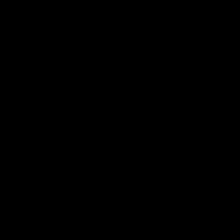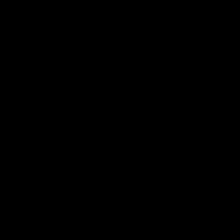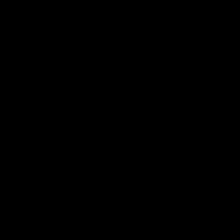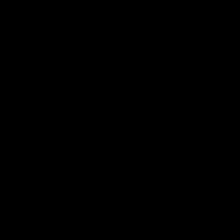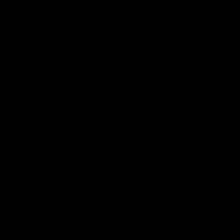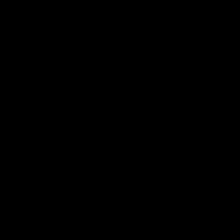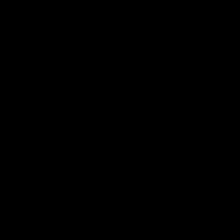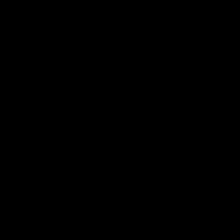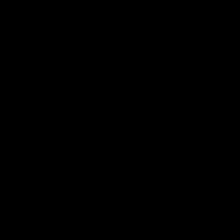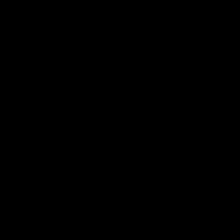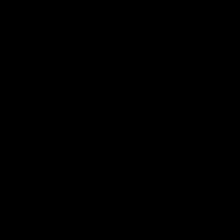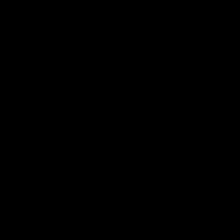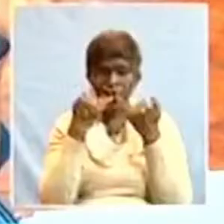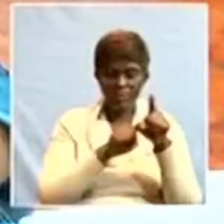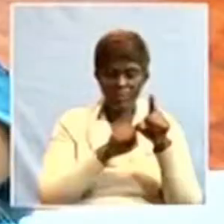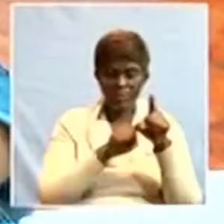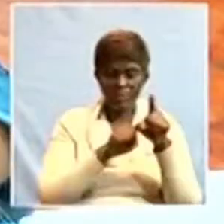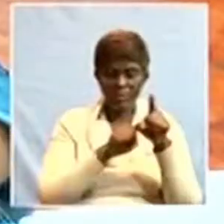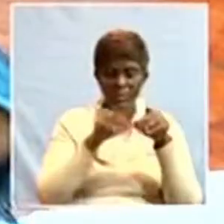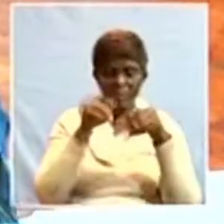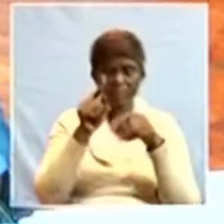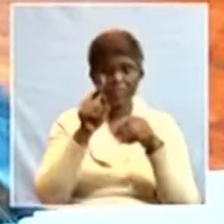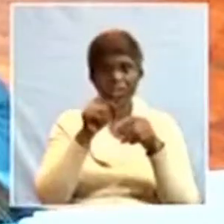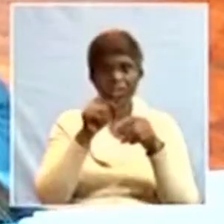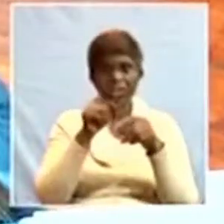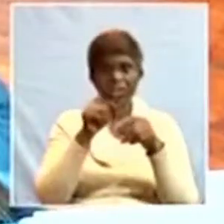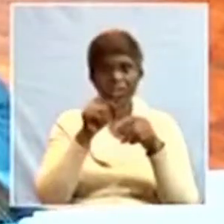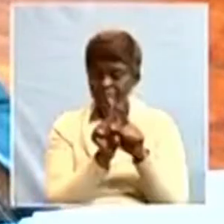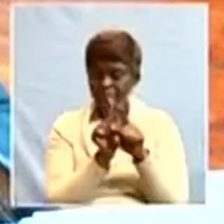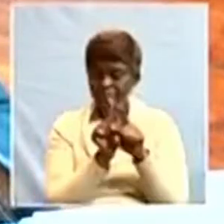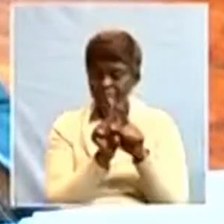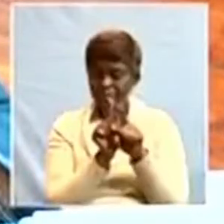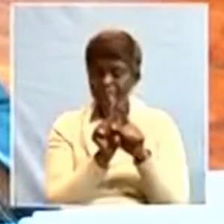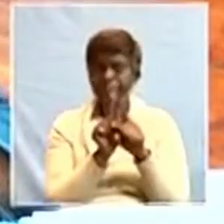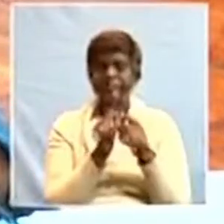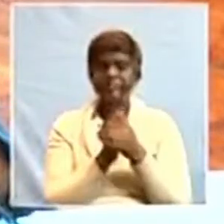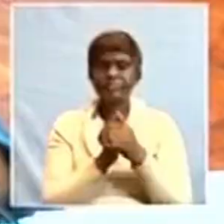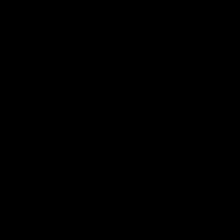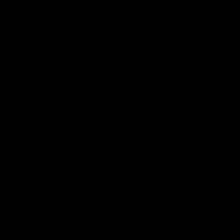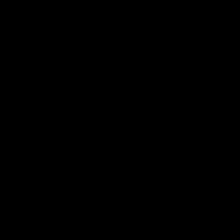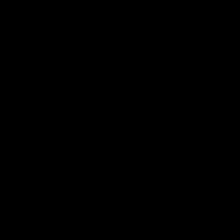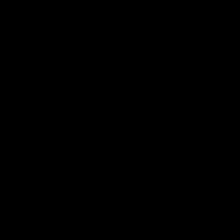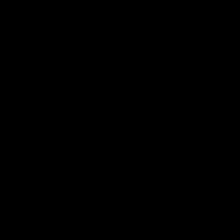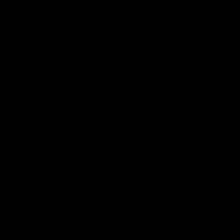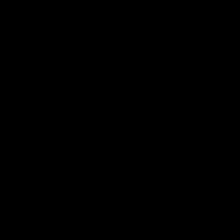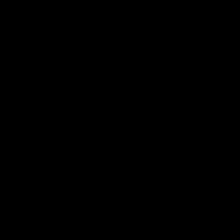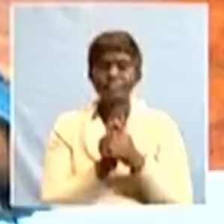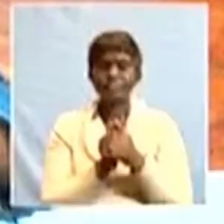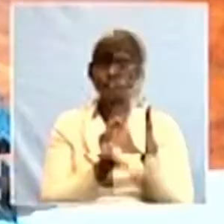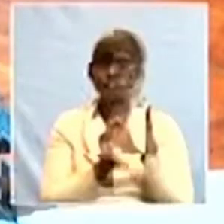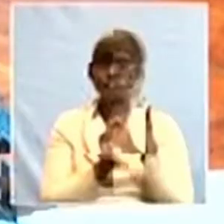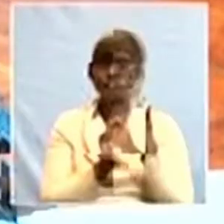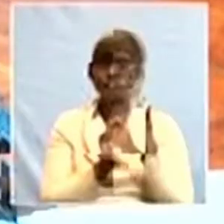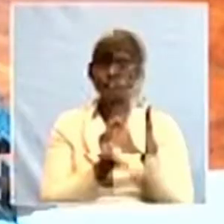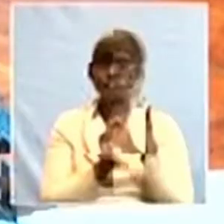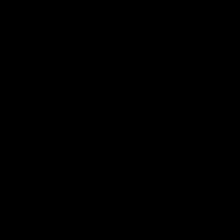Call the officers from the district to give you the and submit to the auditors in that